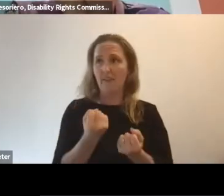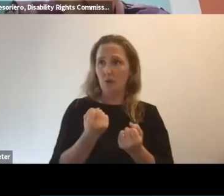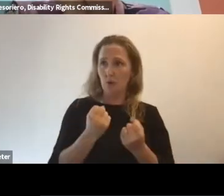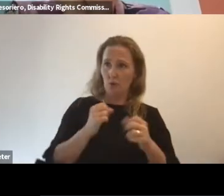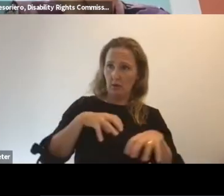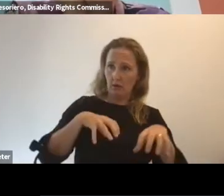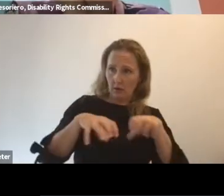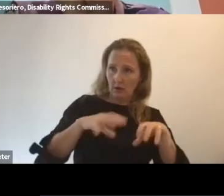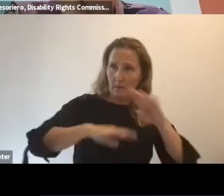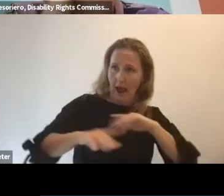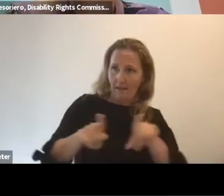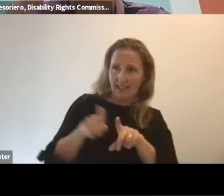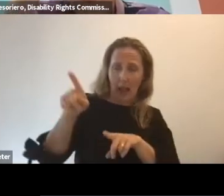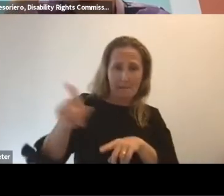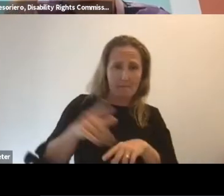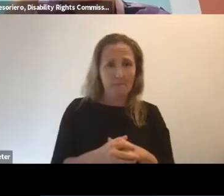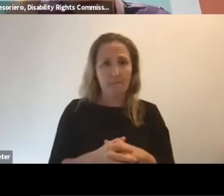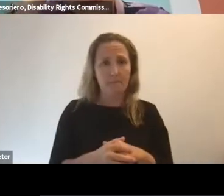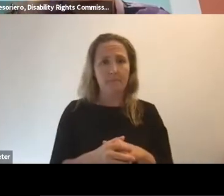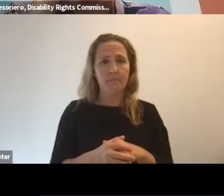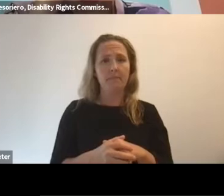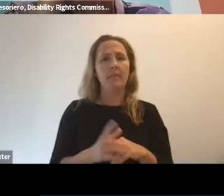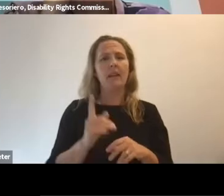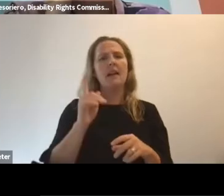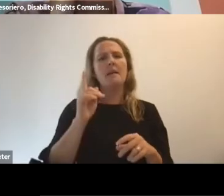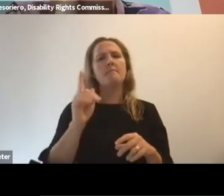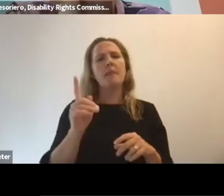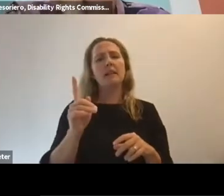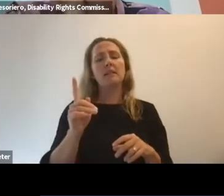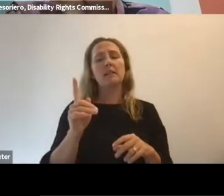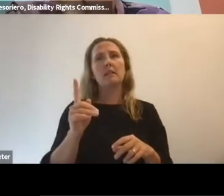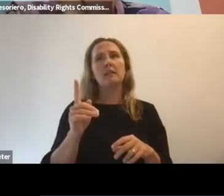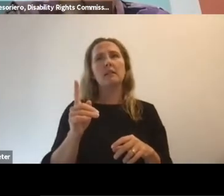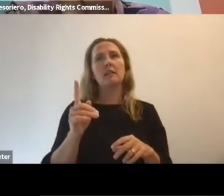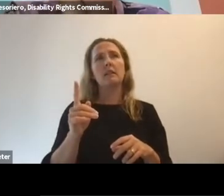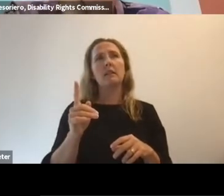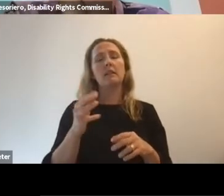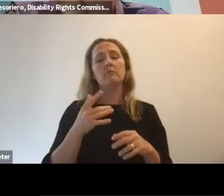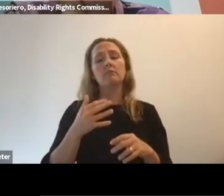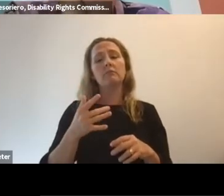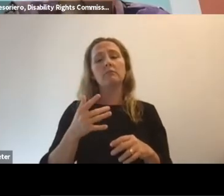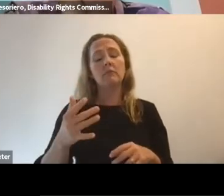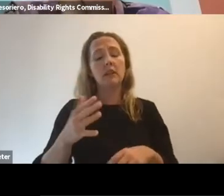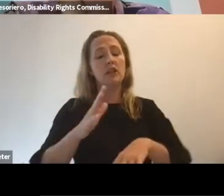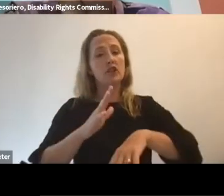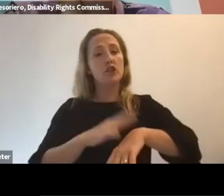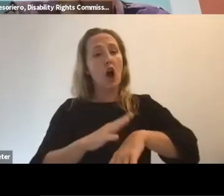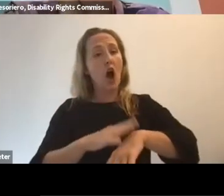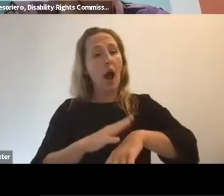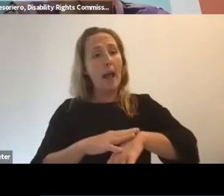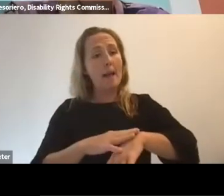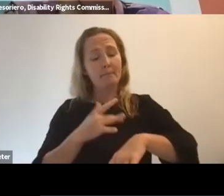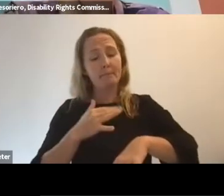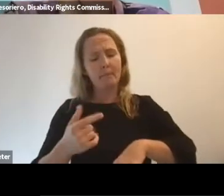And at some point in time, though, in my time, I realised that I was never going to be